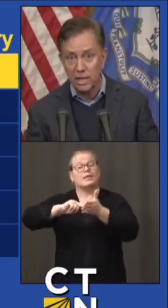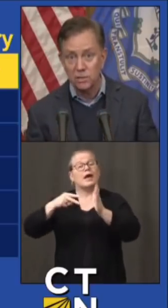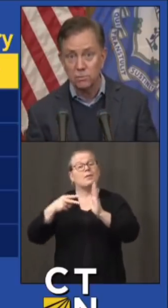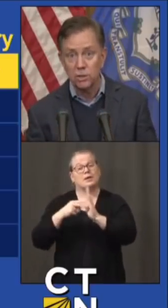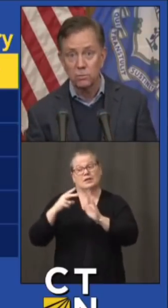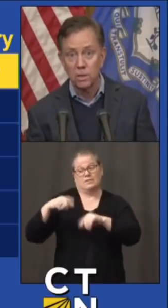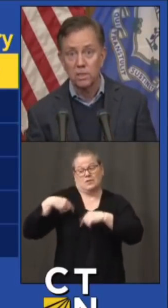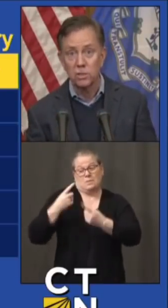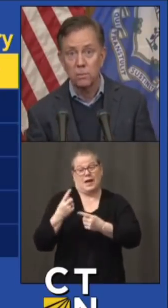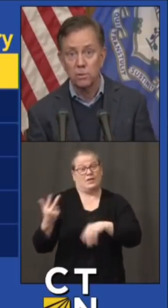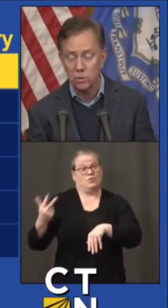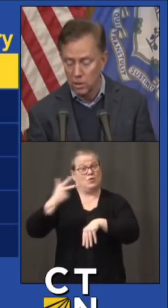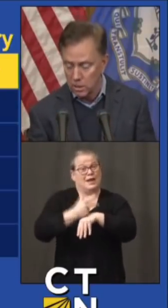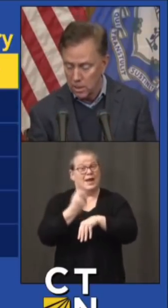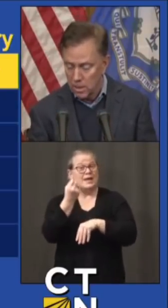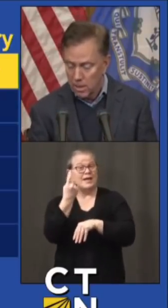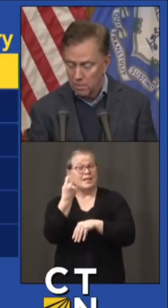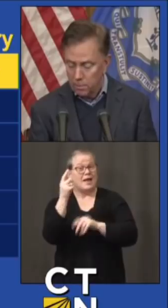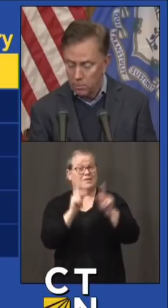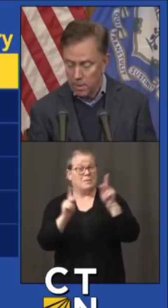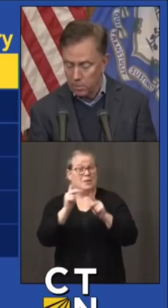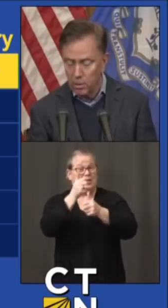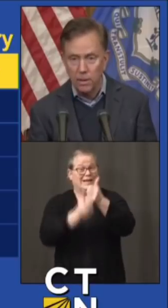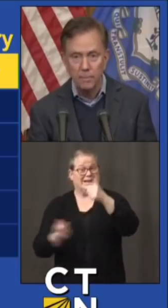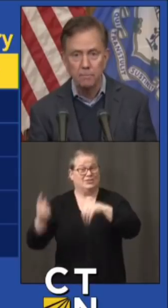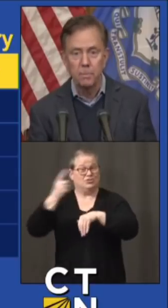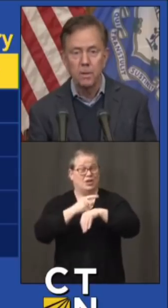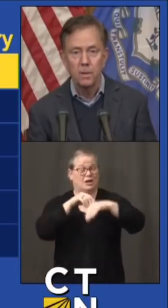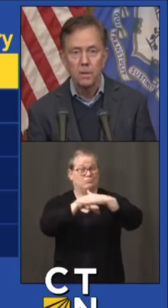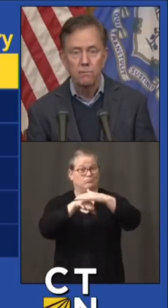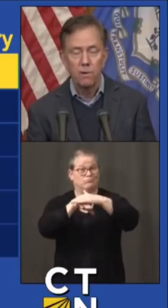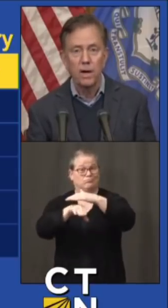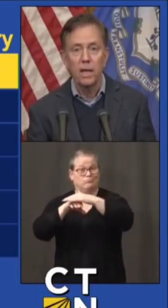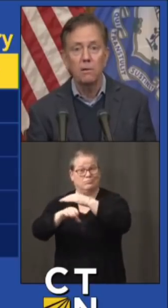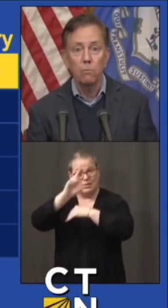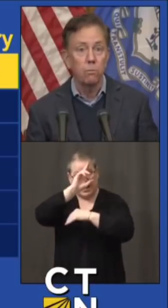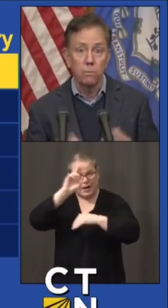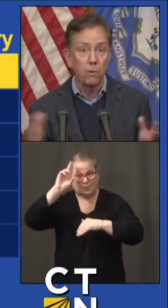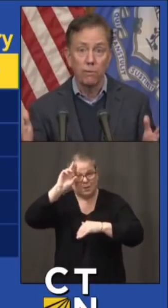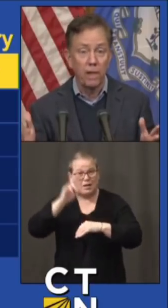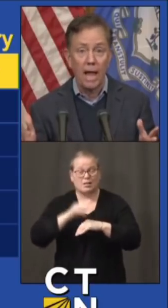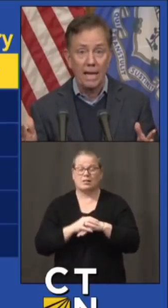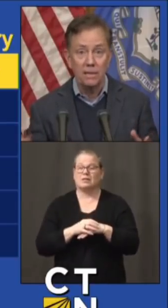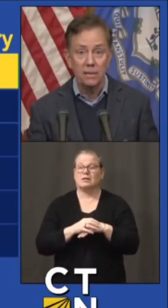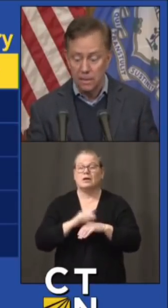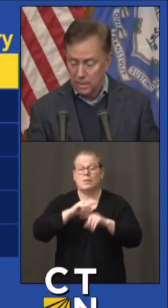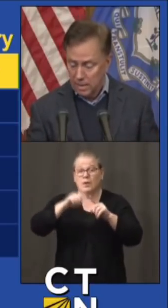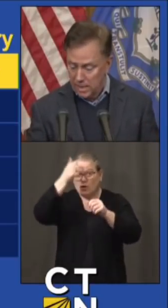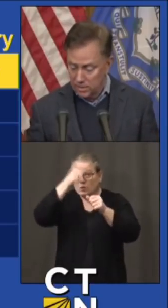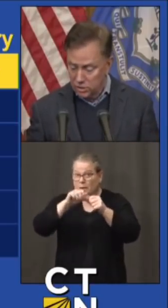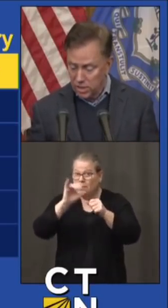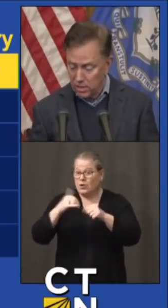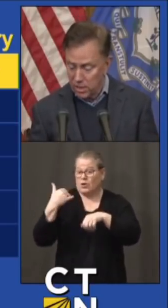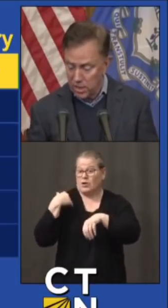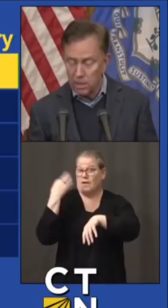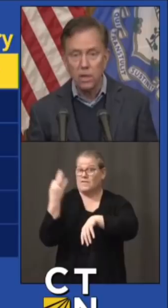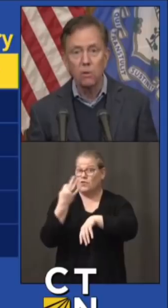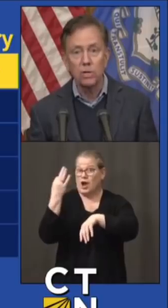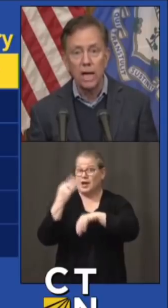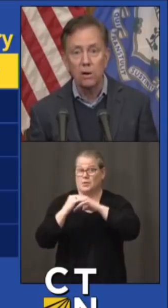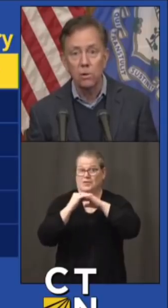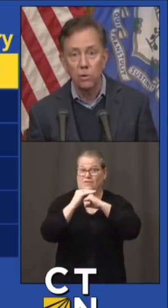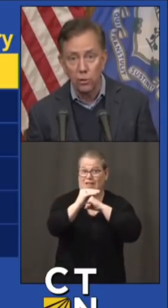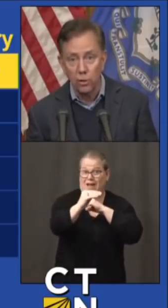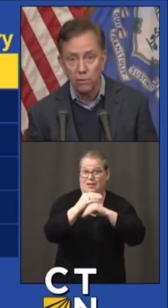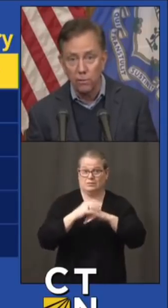3 days, which is what these numbers are. But remember, Friday, they were flat. And Saturday, they